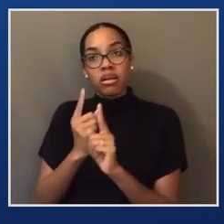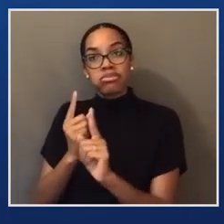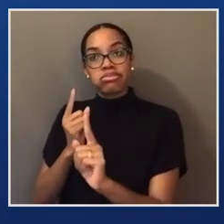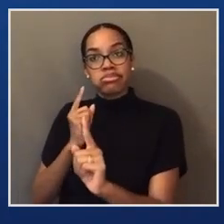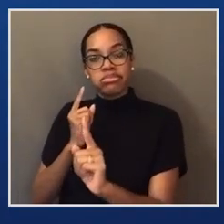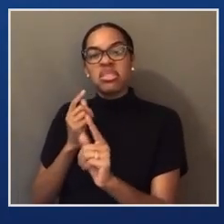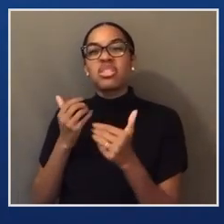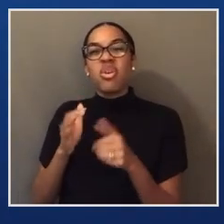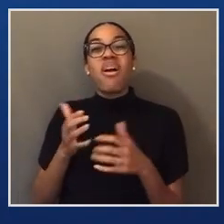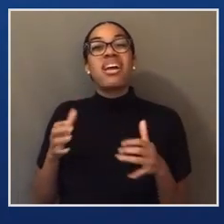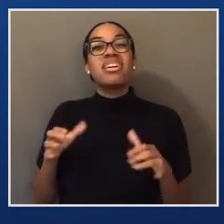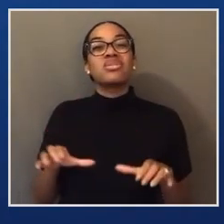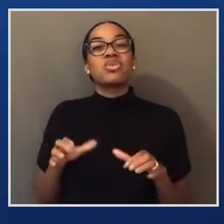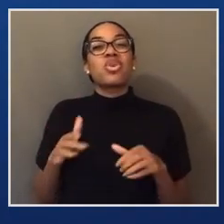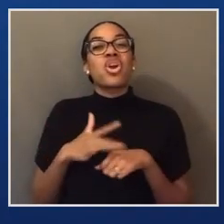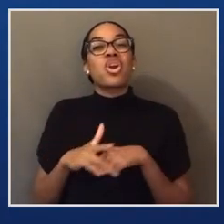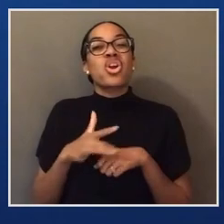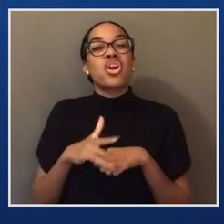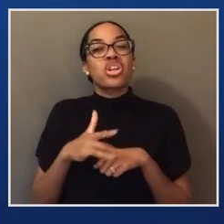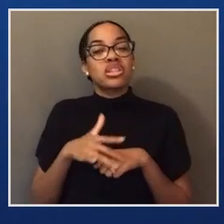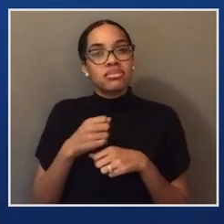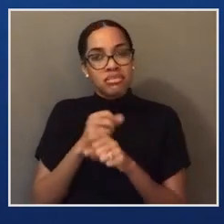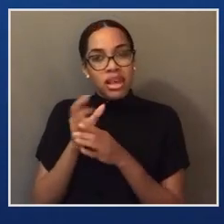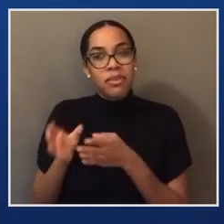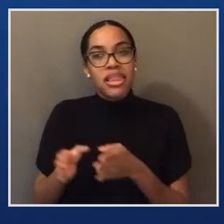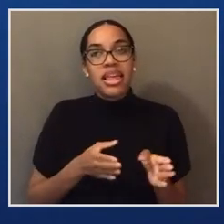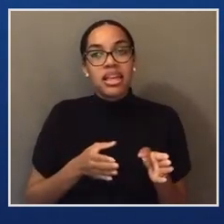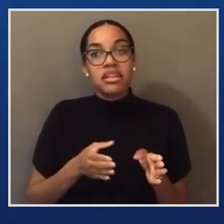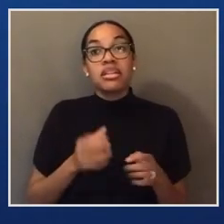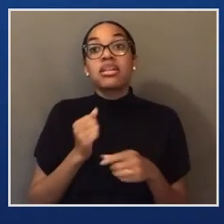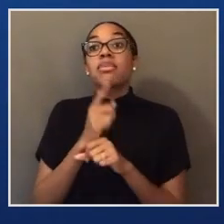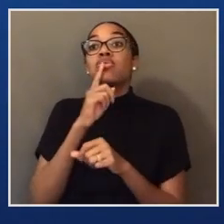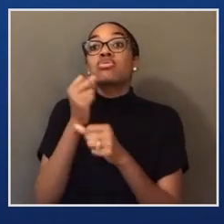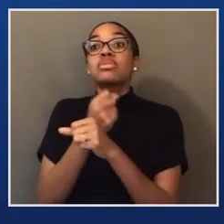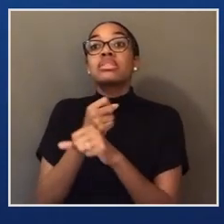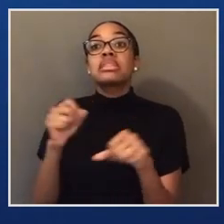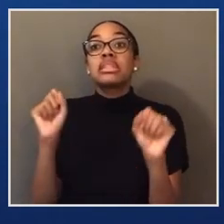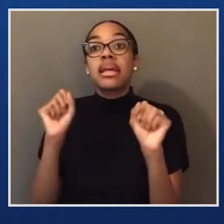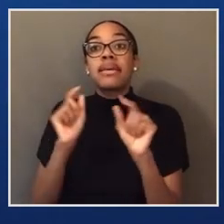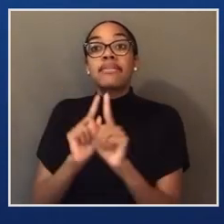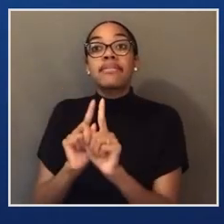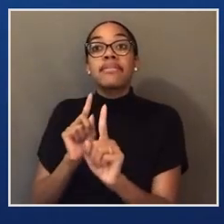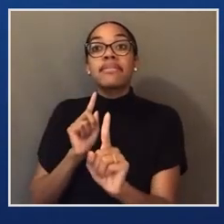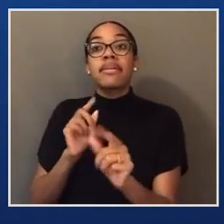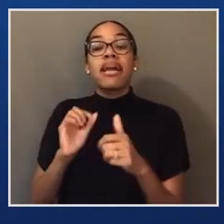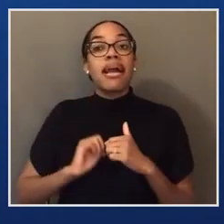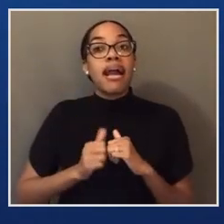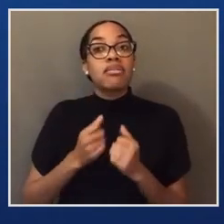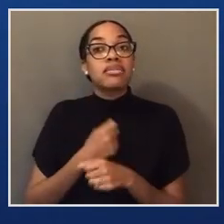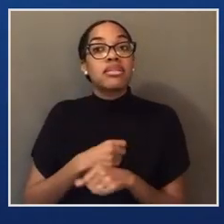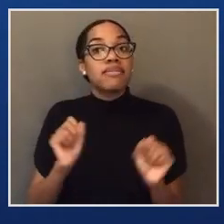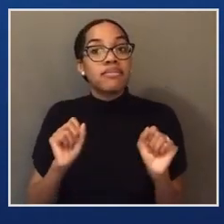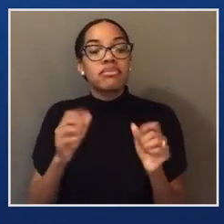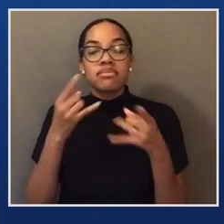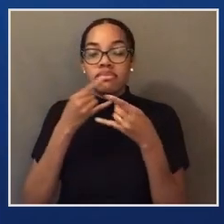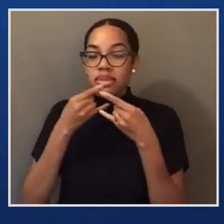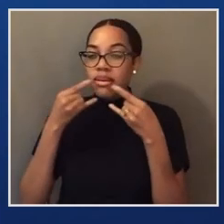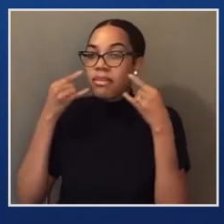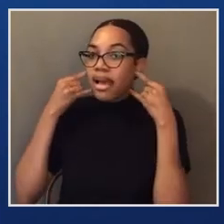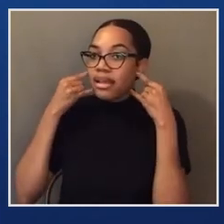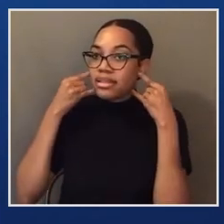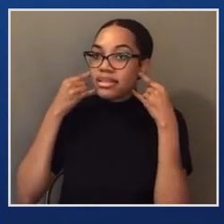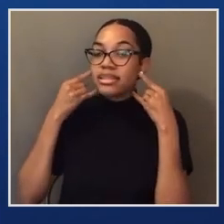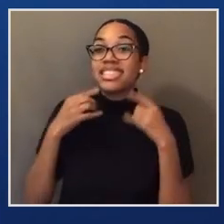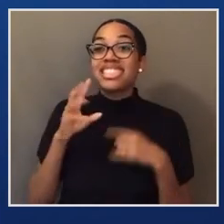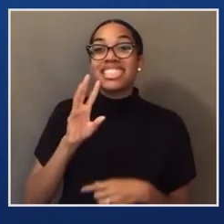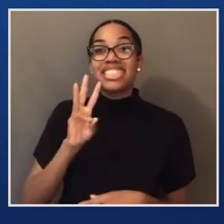so and make sure you do so safely by wearing a mask and staying socially distanced from others.